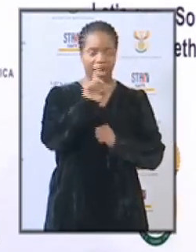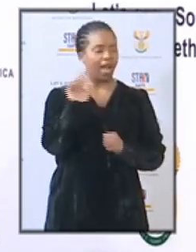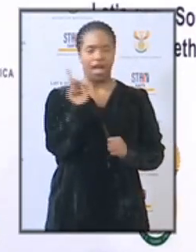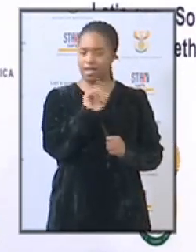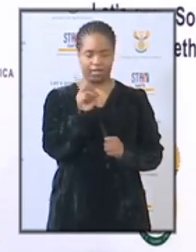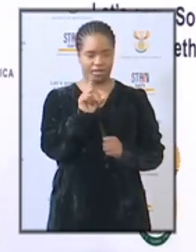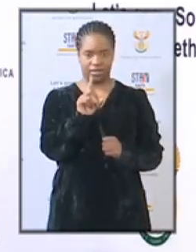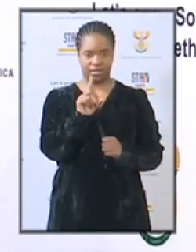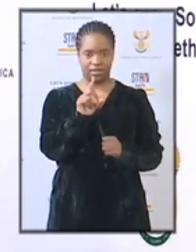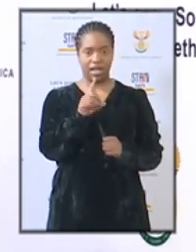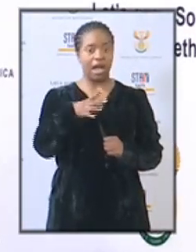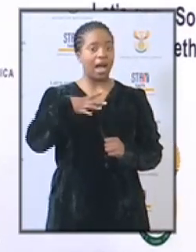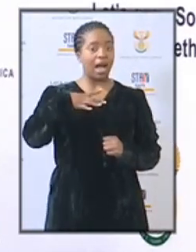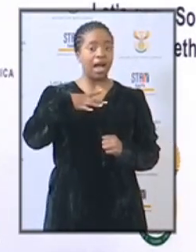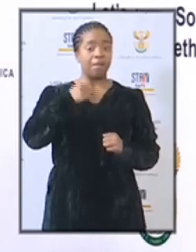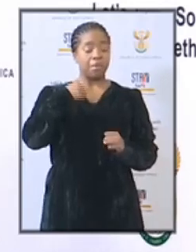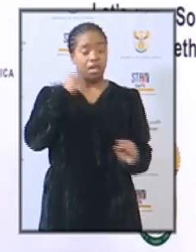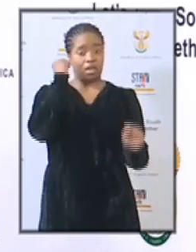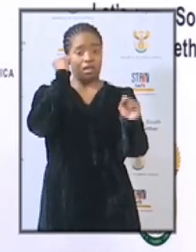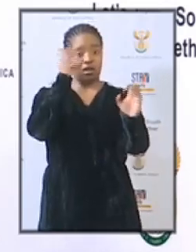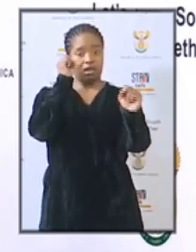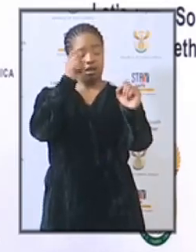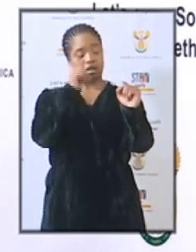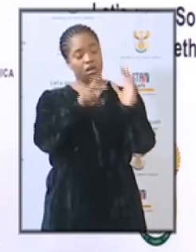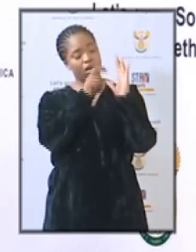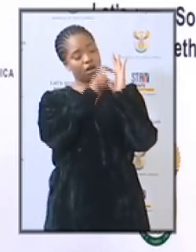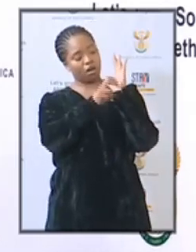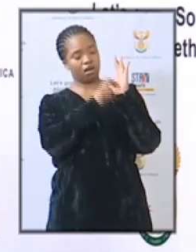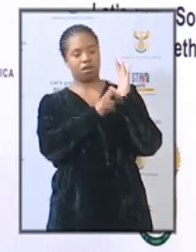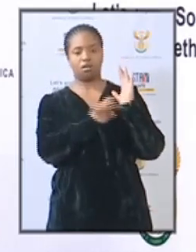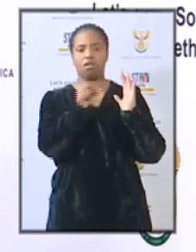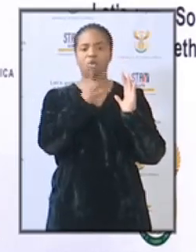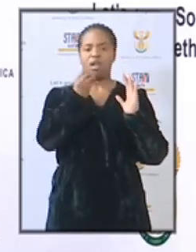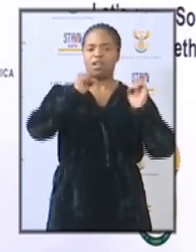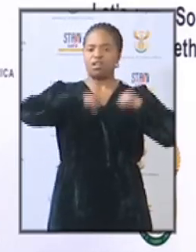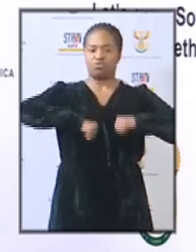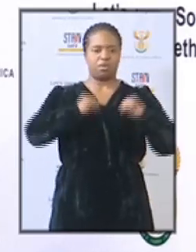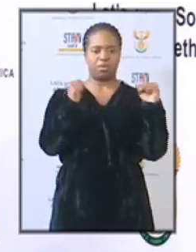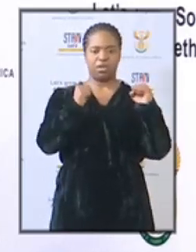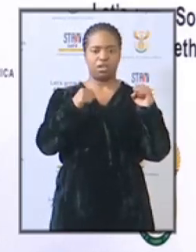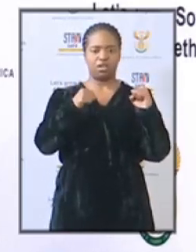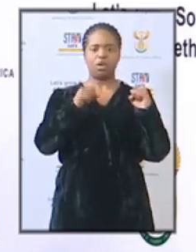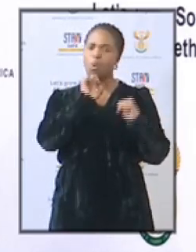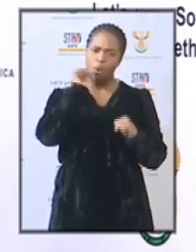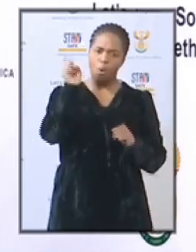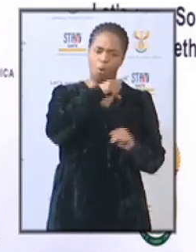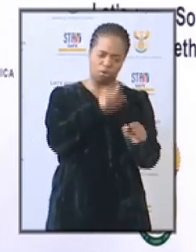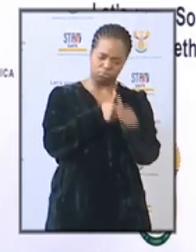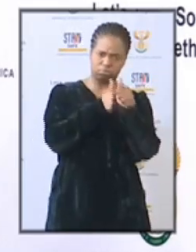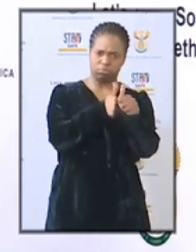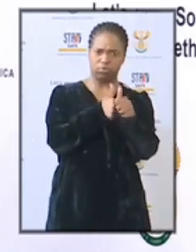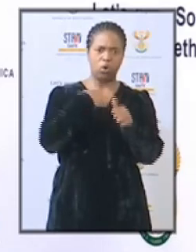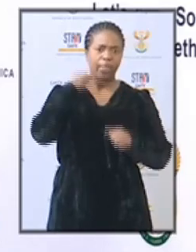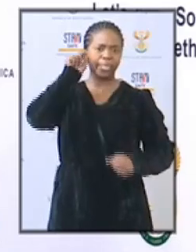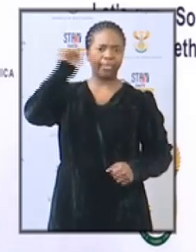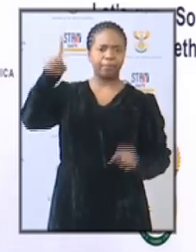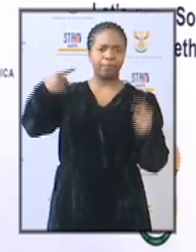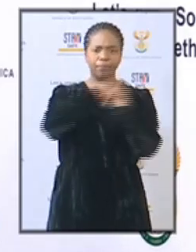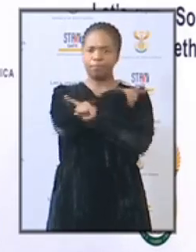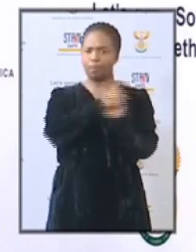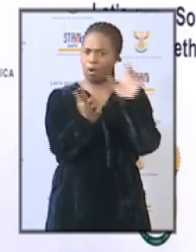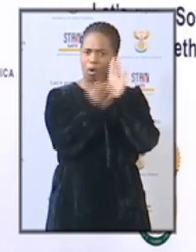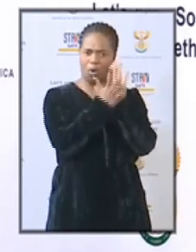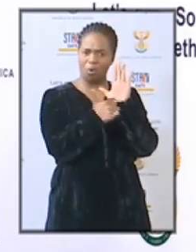about compliance. I do talk to them quite regularly. We have an agreement that we are not going to not comply. So we